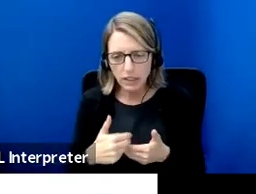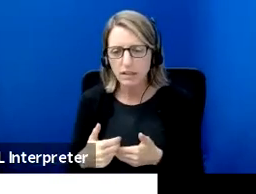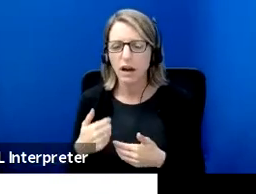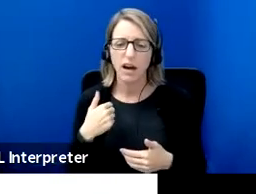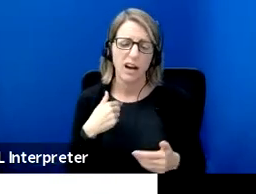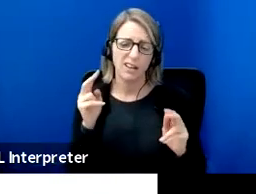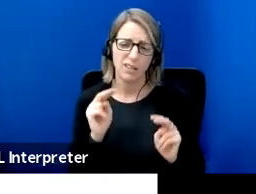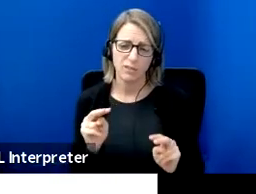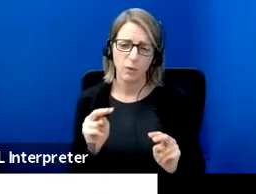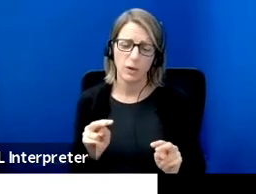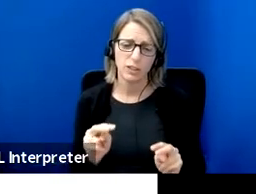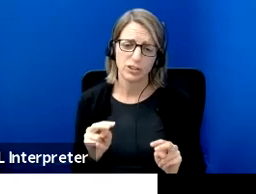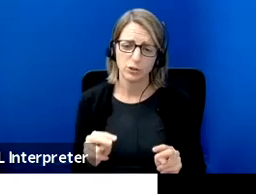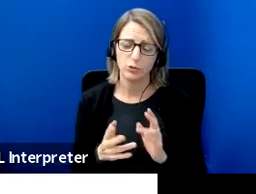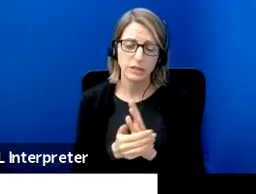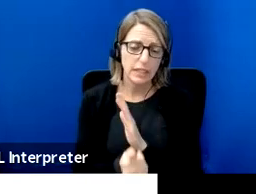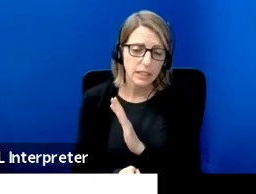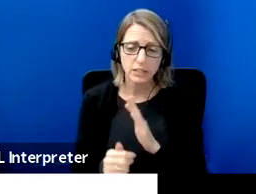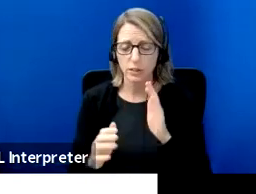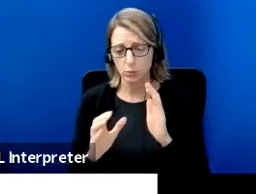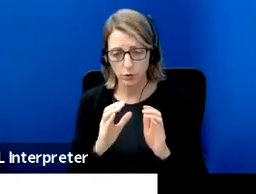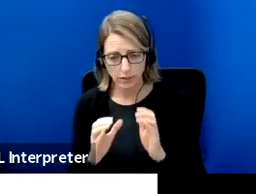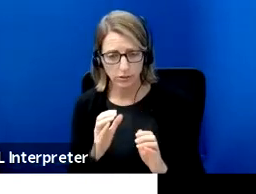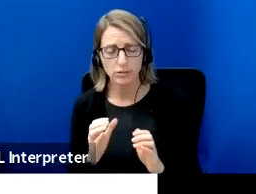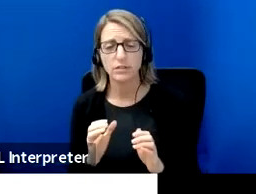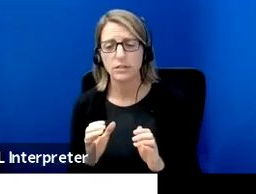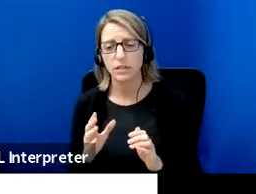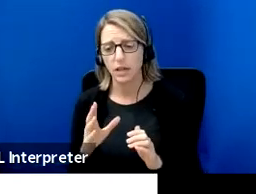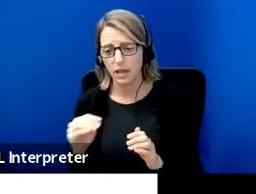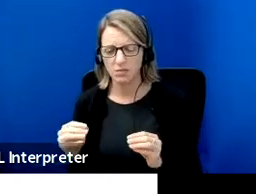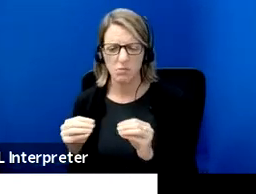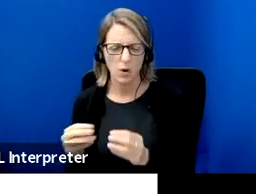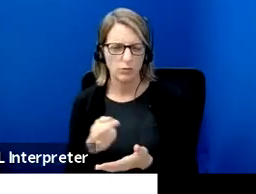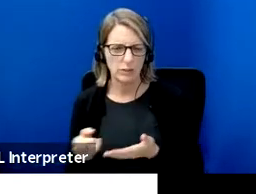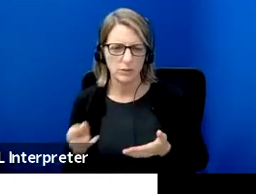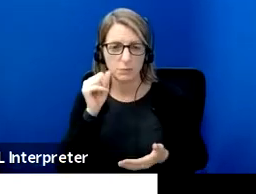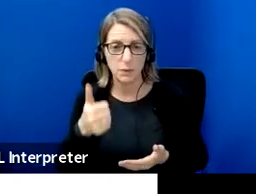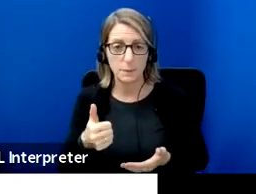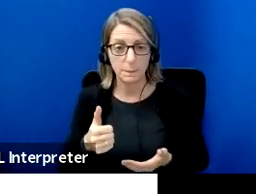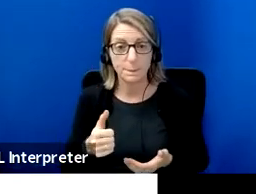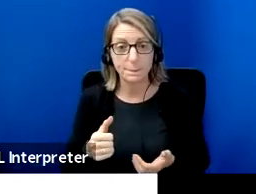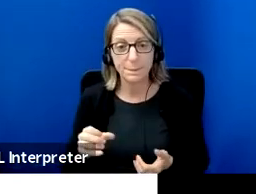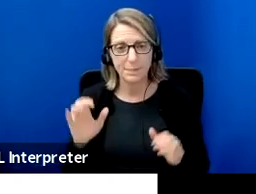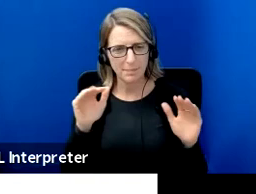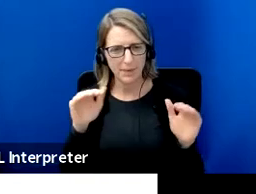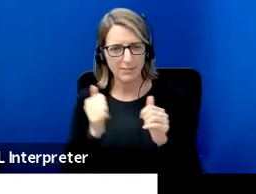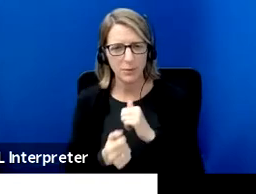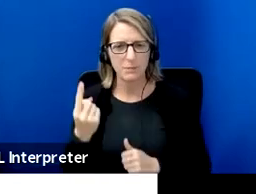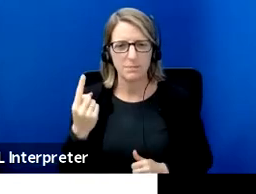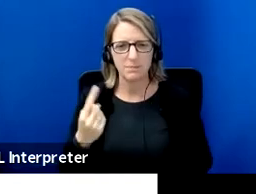forward to doing skills, communication, and more resources tomorrow. Bye, everybody.